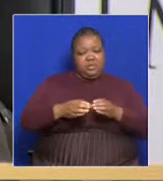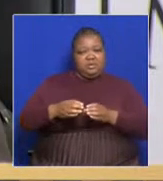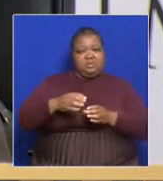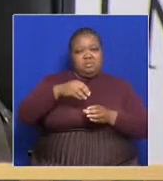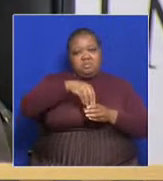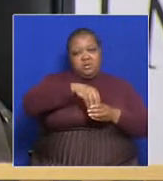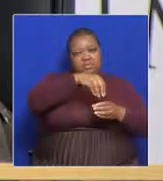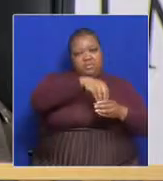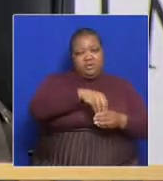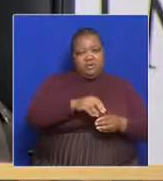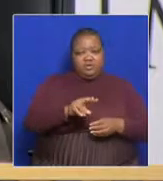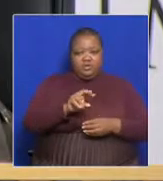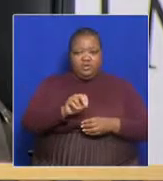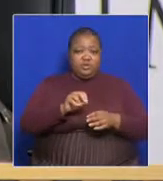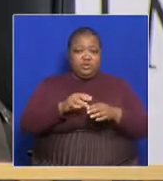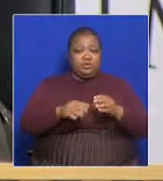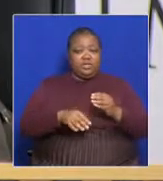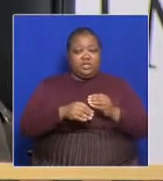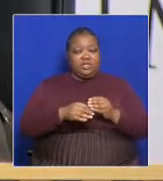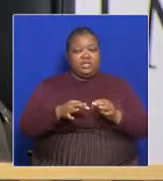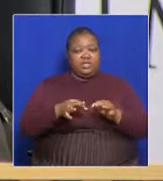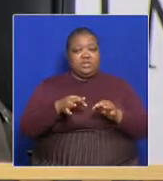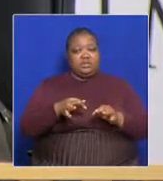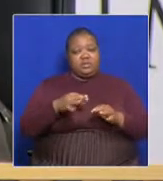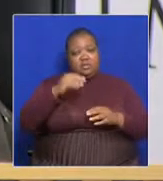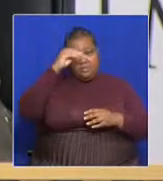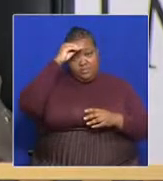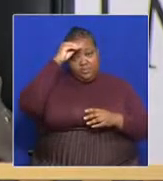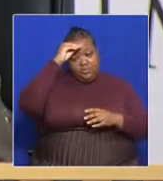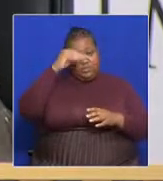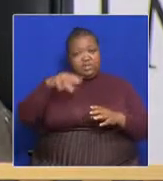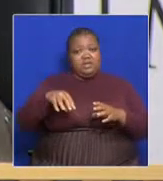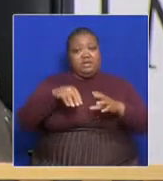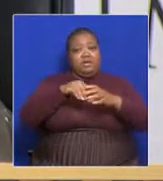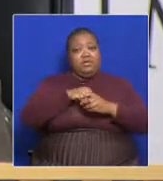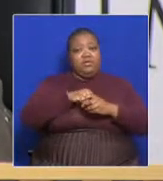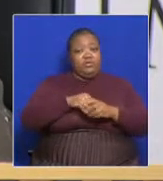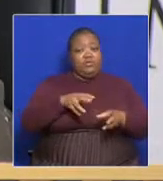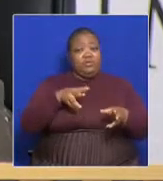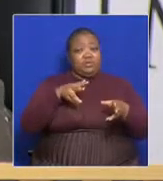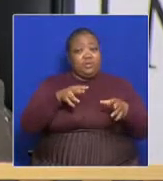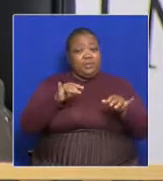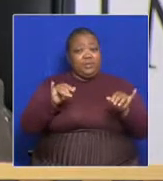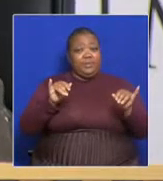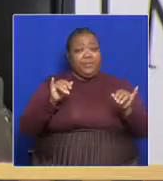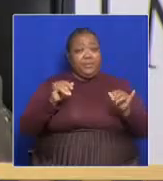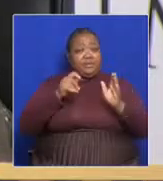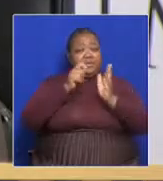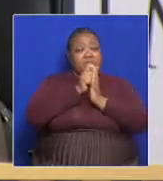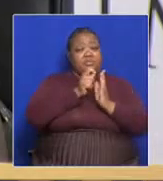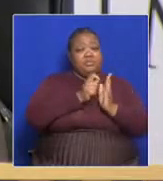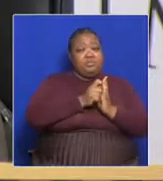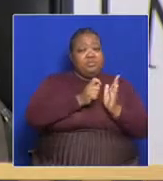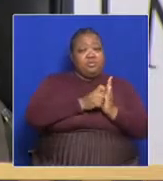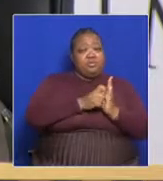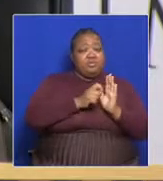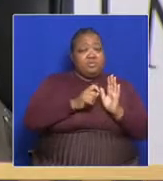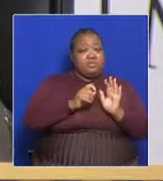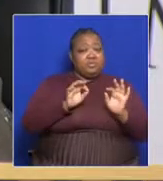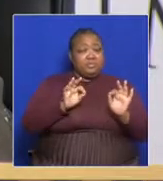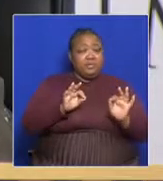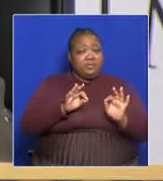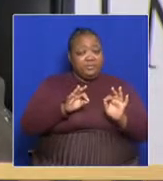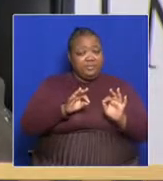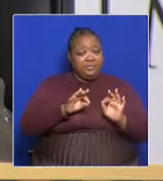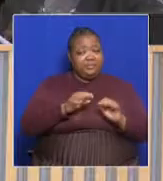further add that no policeman involved in something of this nature will not write up their pocketbook properly to say what they had